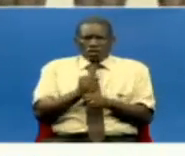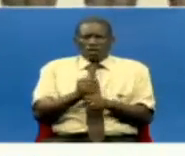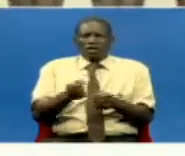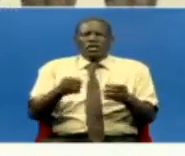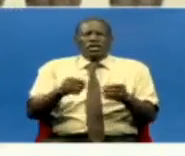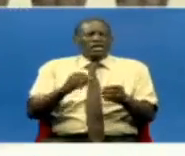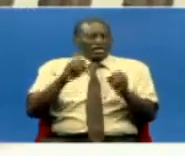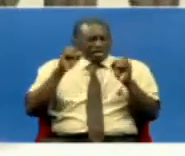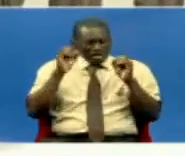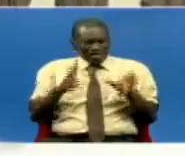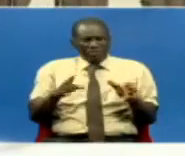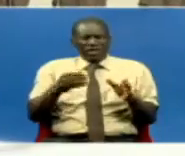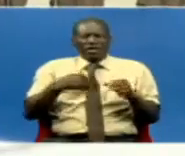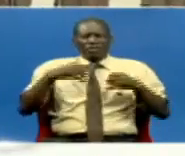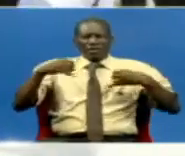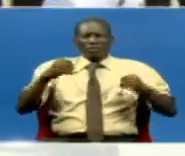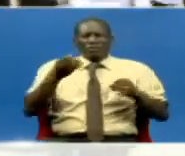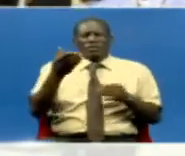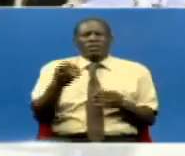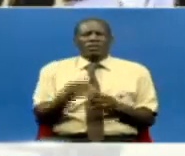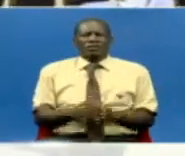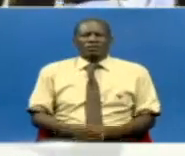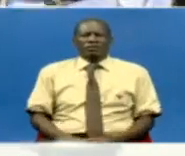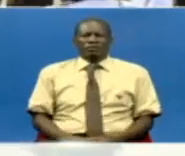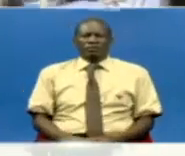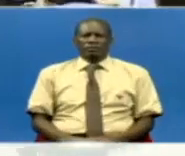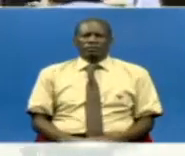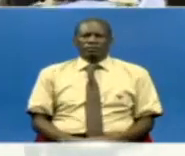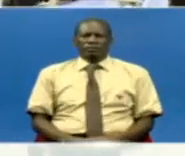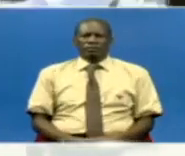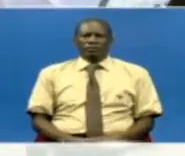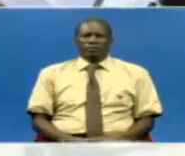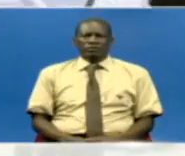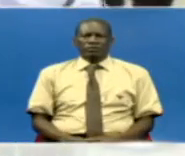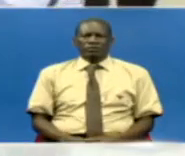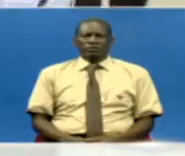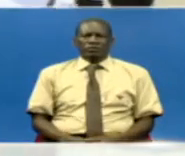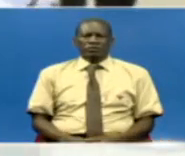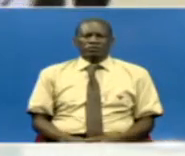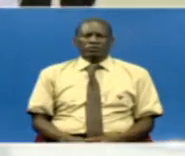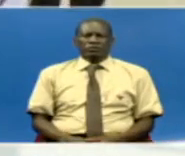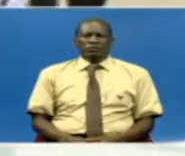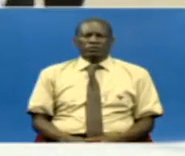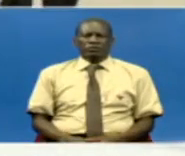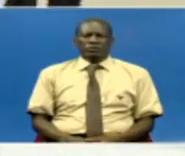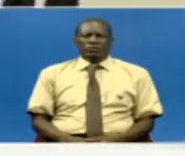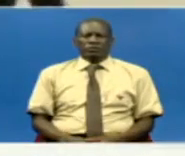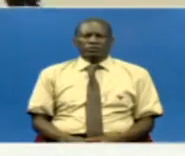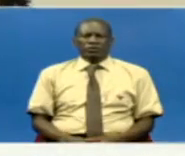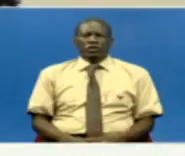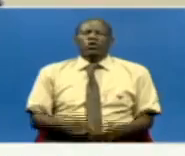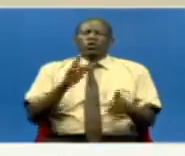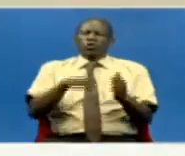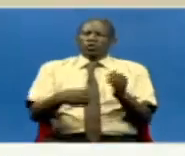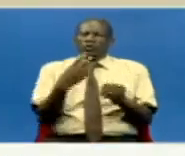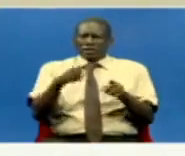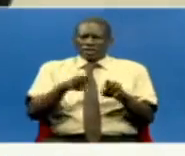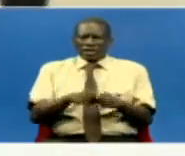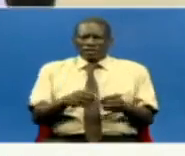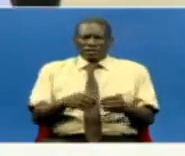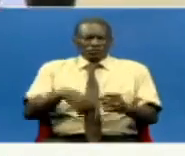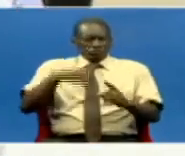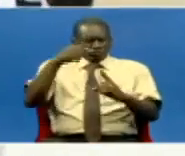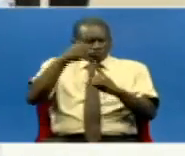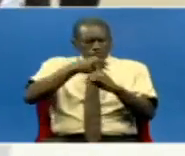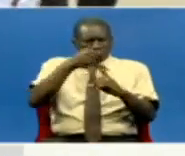None has been fulfilled. In what appeared to be a spirited fight